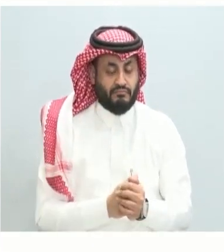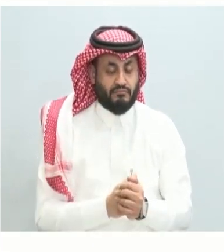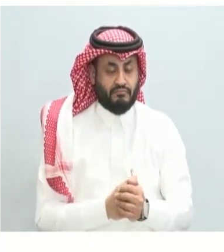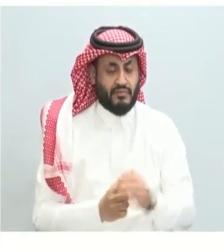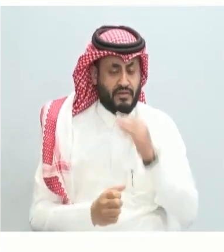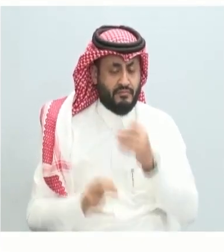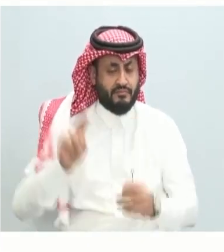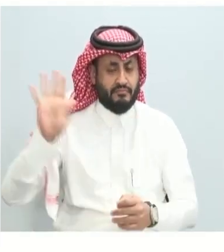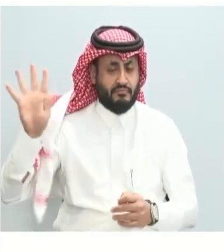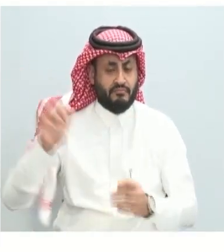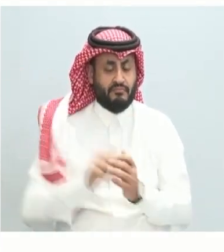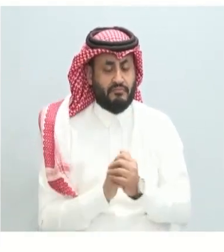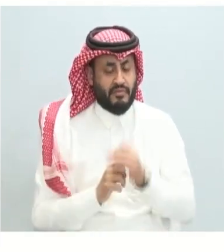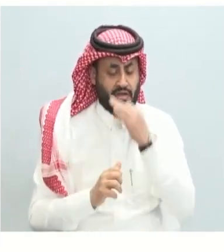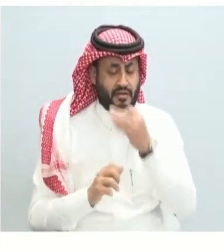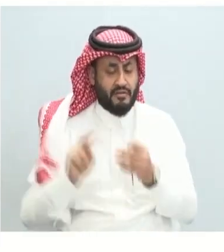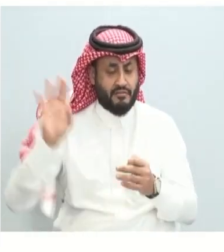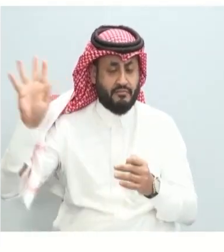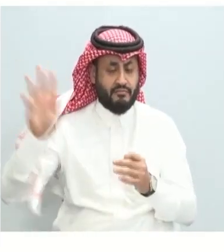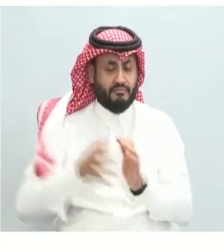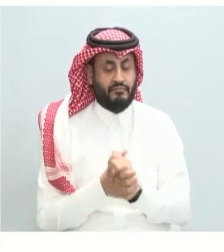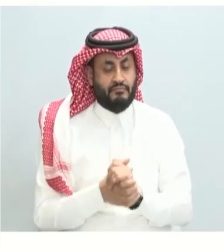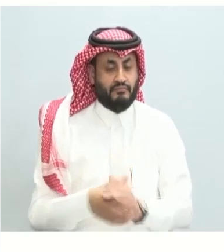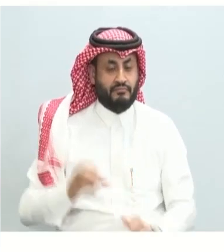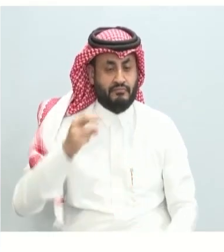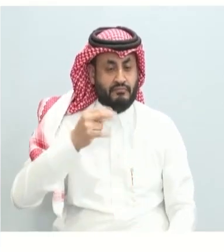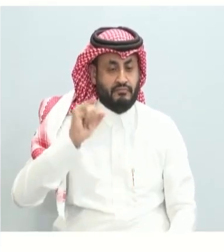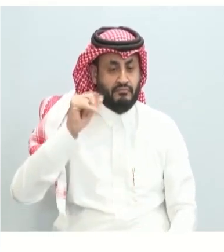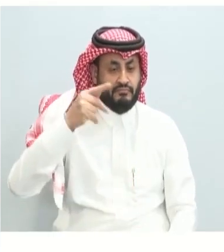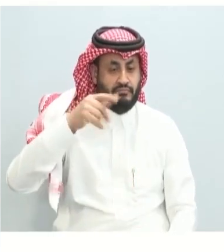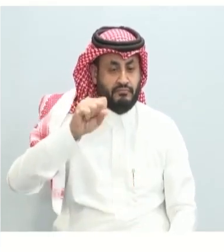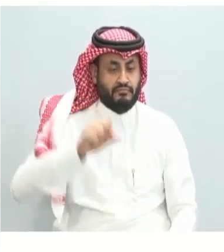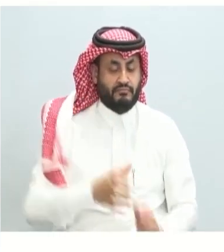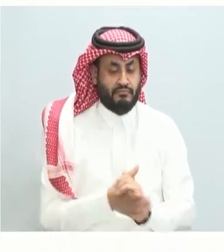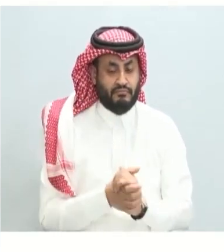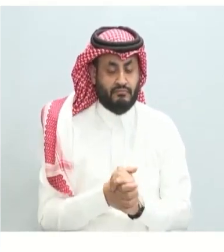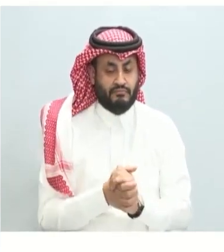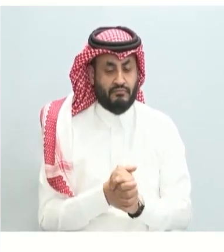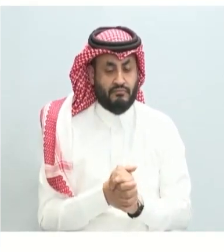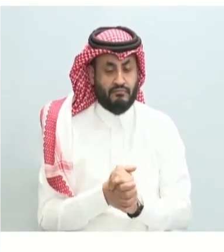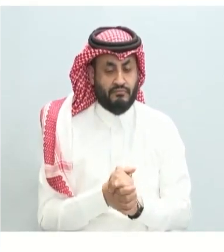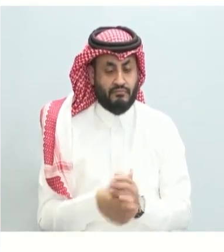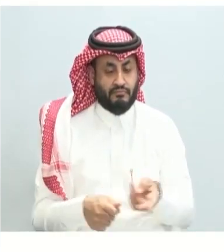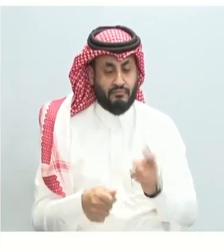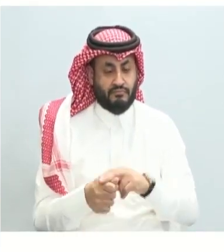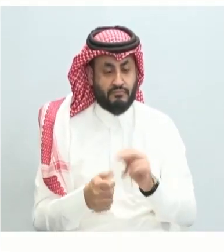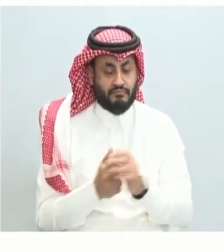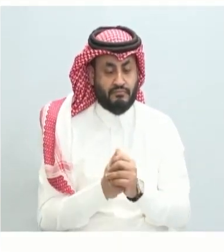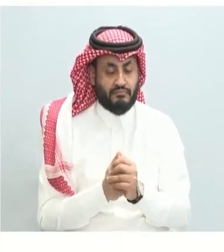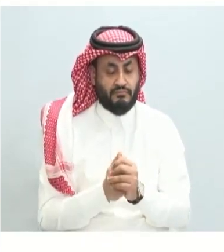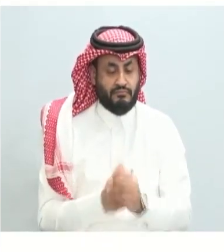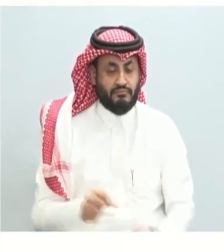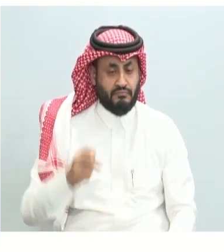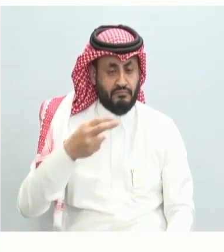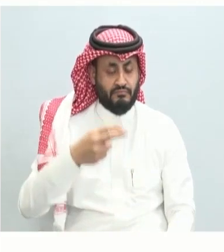says ch, ch, chips, chips. Again, S